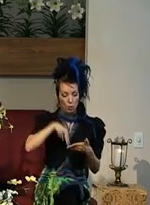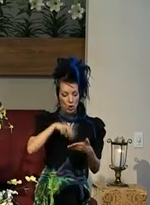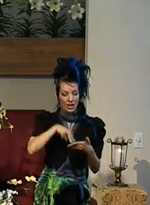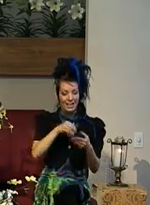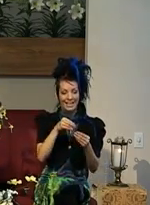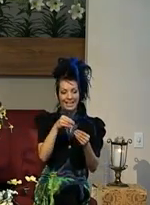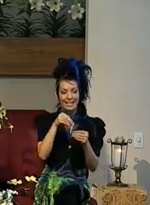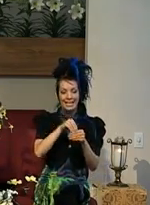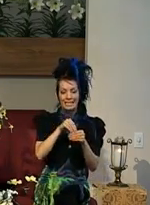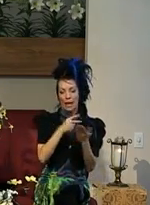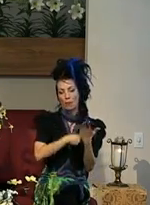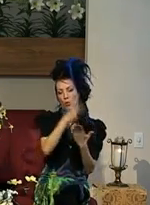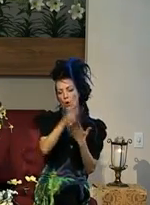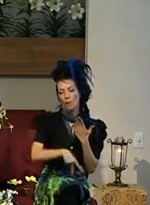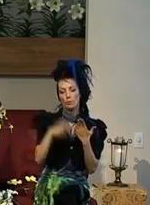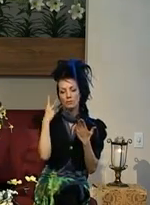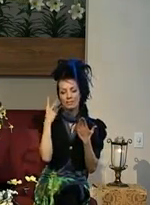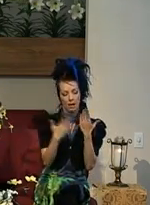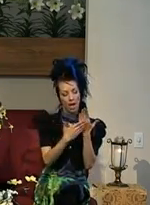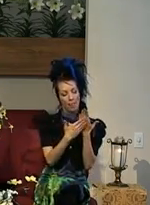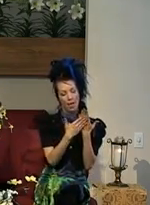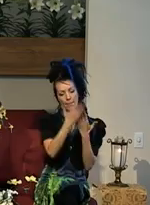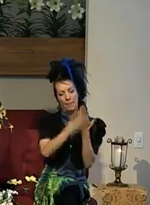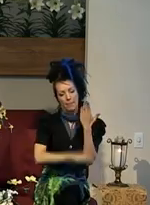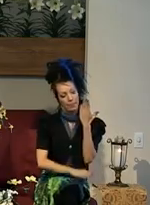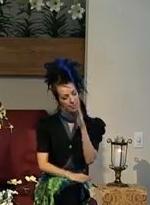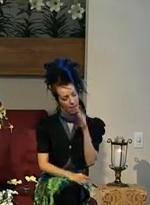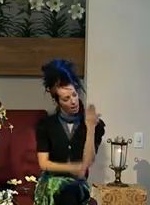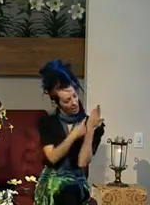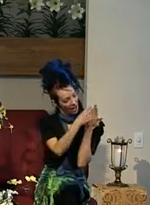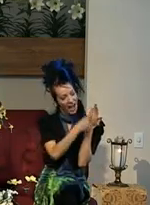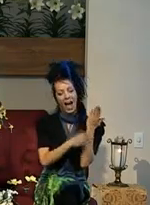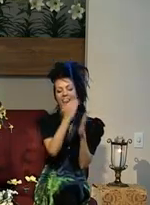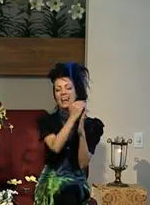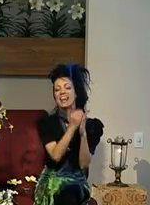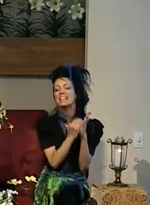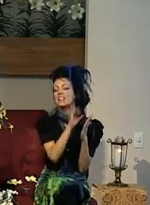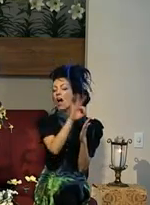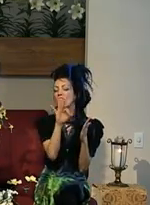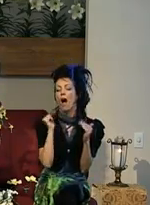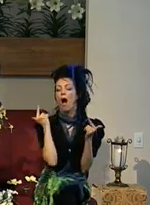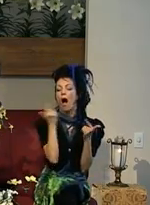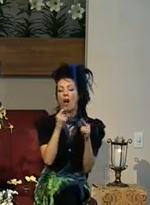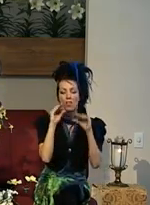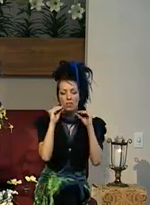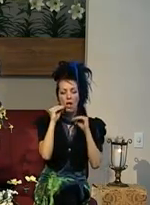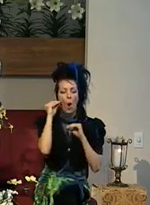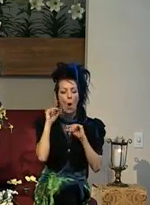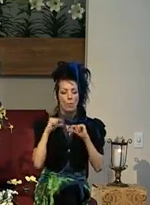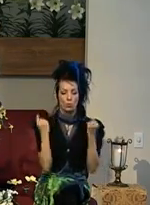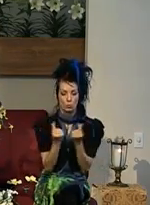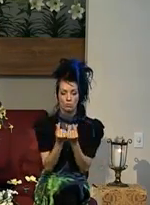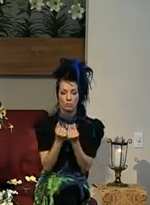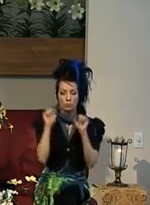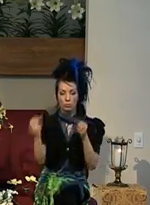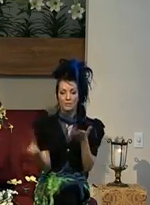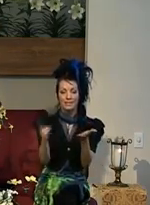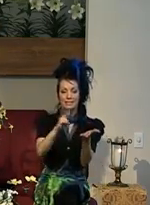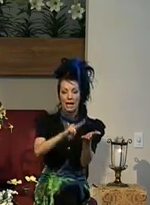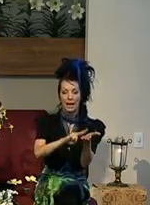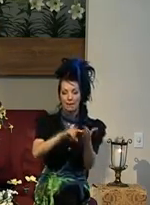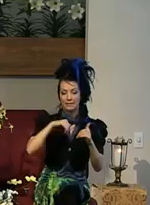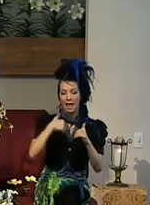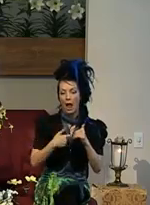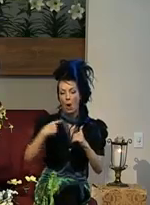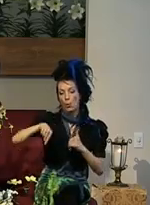a list of all the home groups on the back page. And we want you to sign up if you would like to become a part of a home group. It is the way in which we make connection as